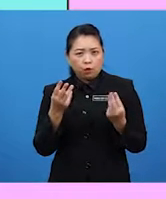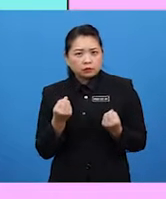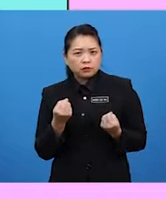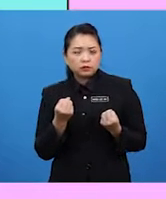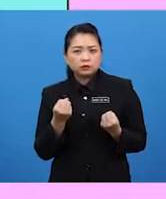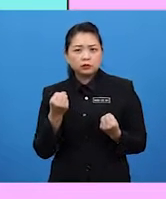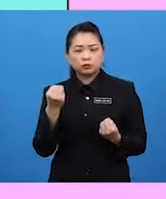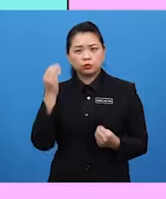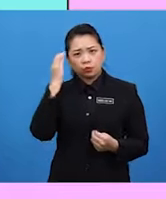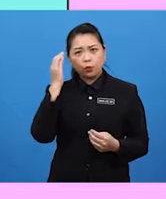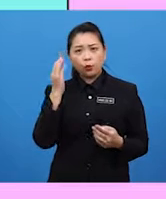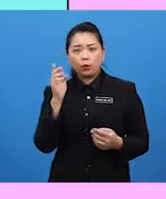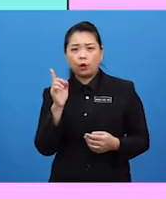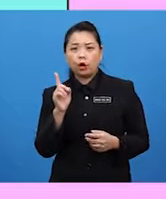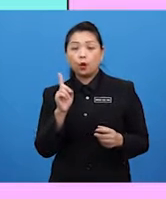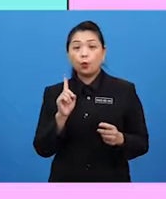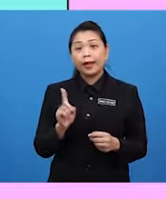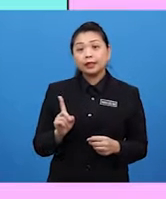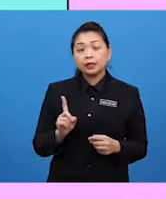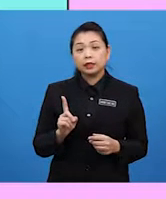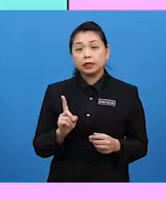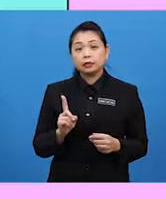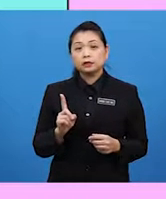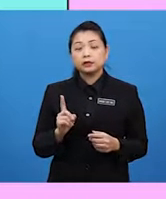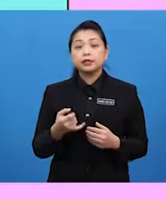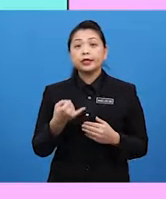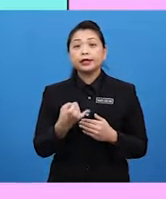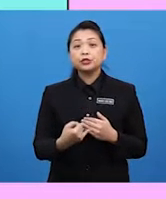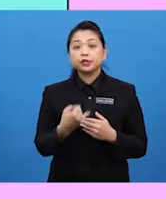has made him temporarily unable to react.